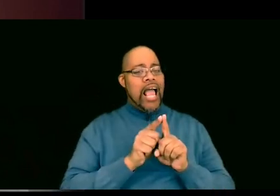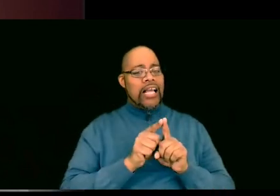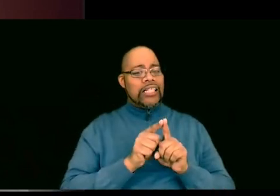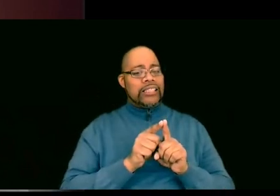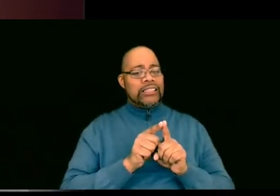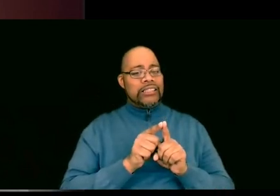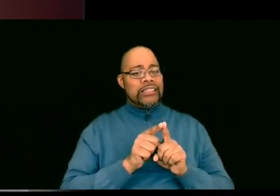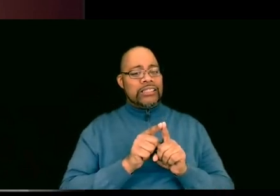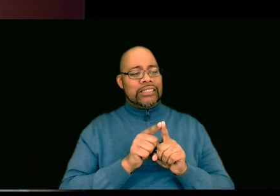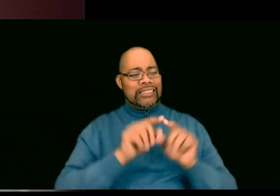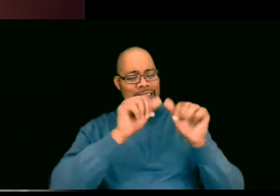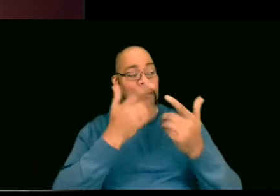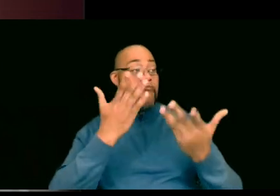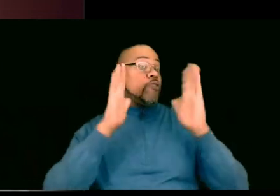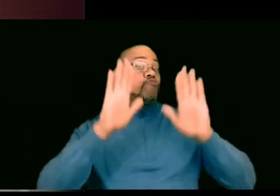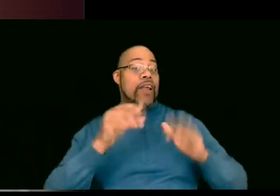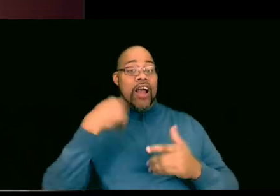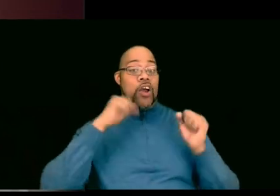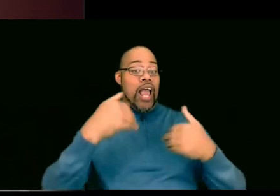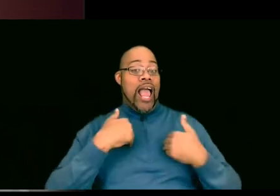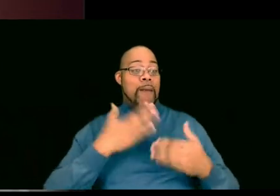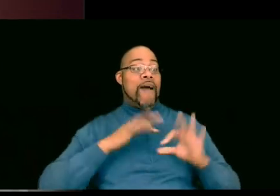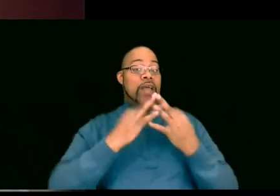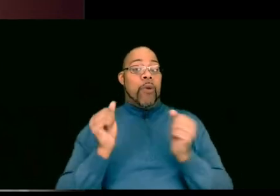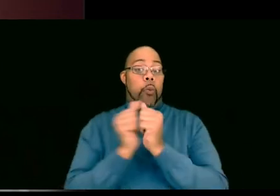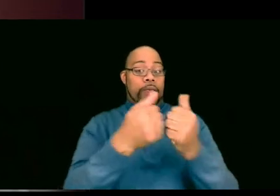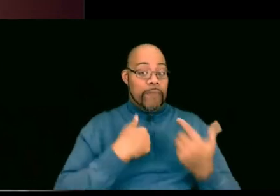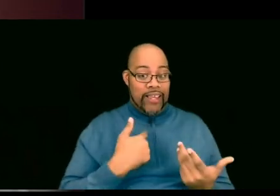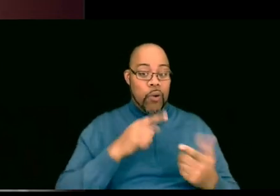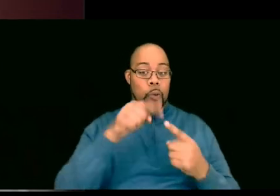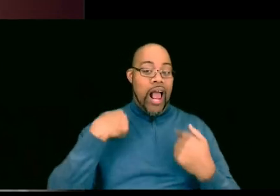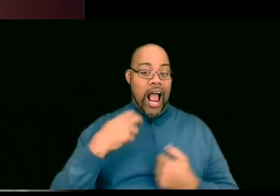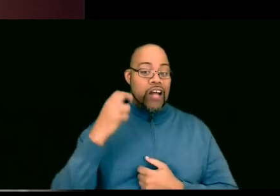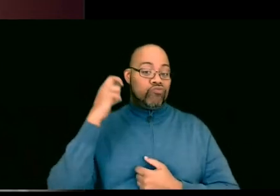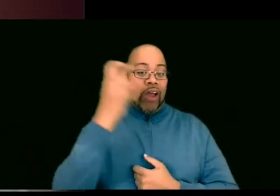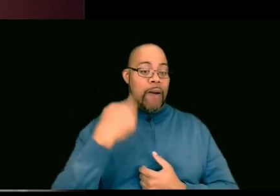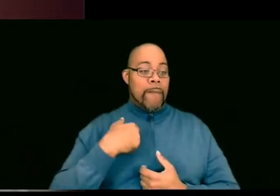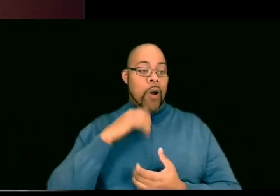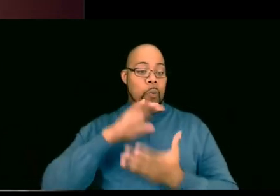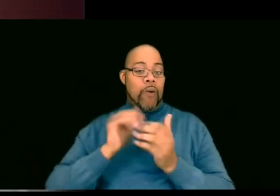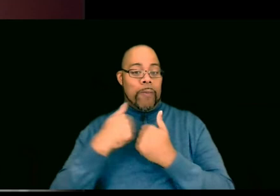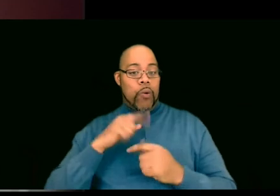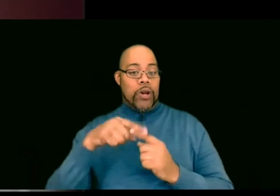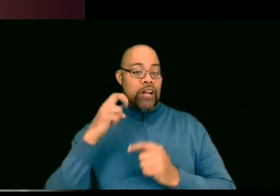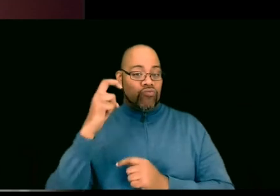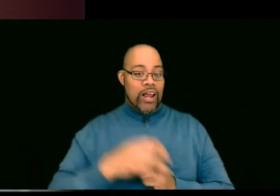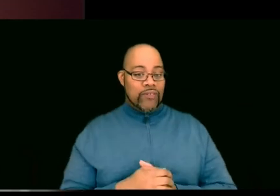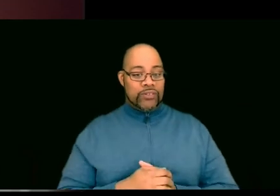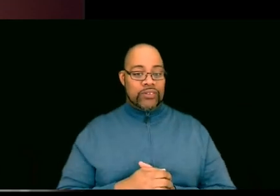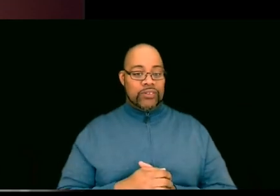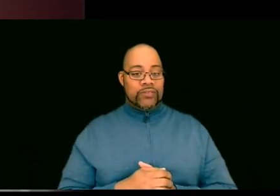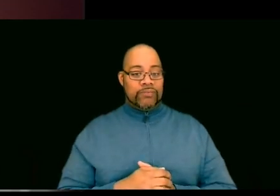a qualifier, it would have been great if I could have had my family with me when I, my spouse, for